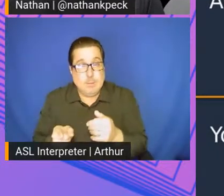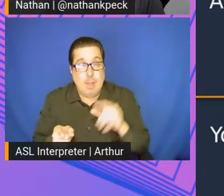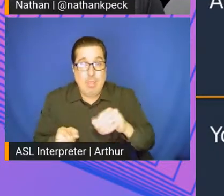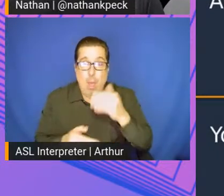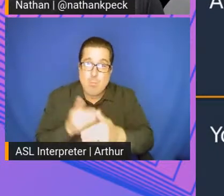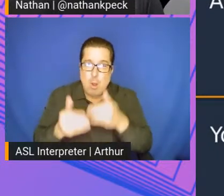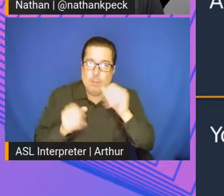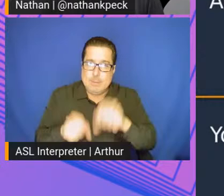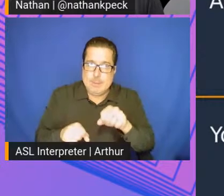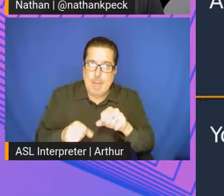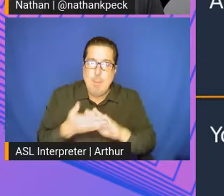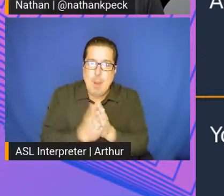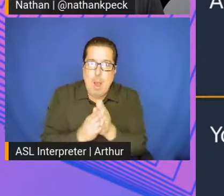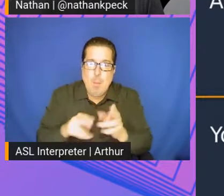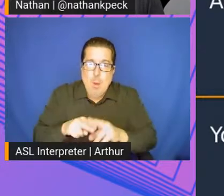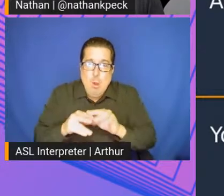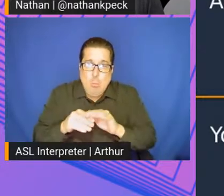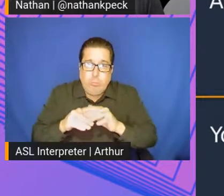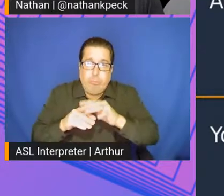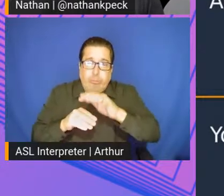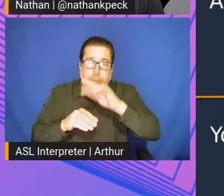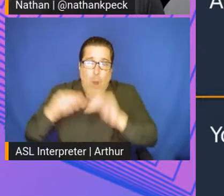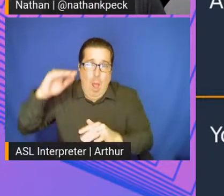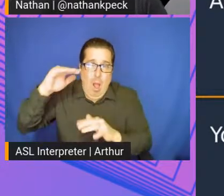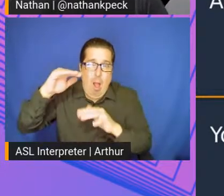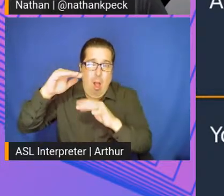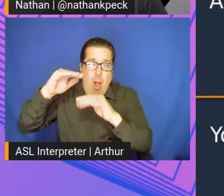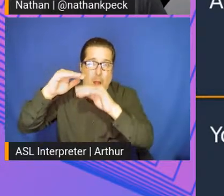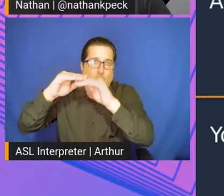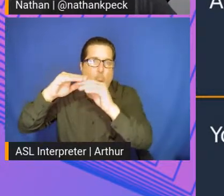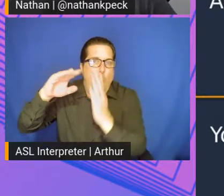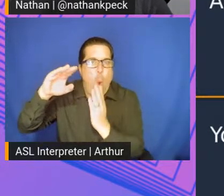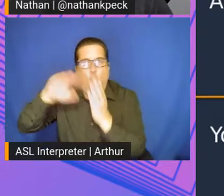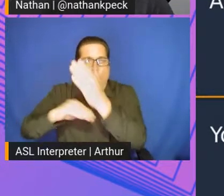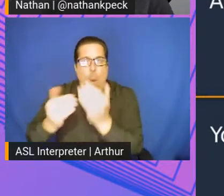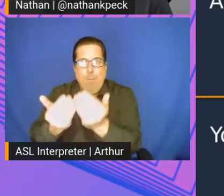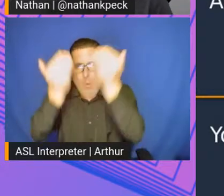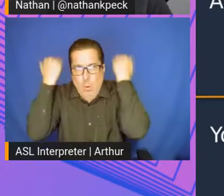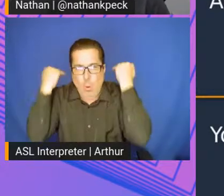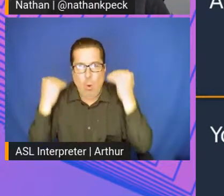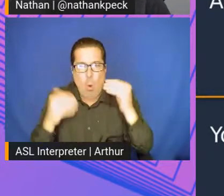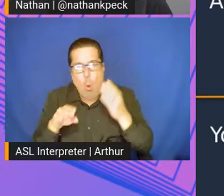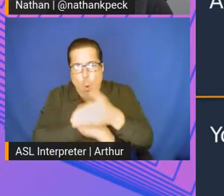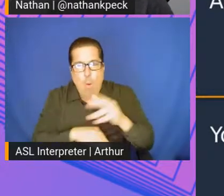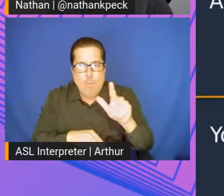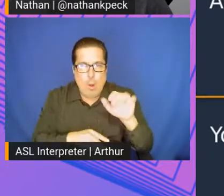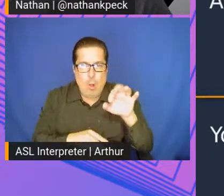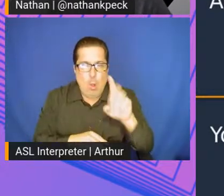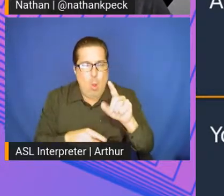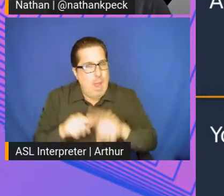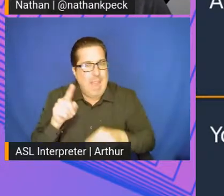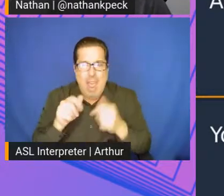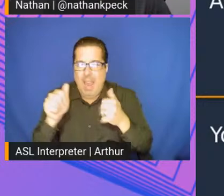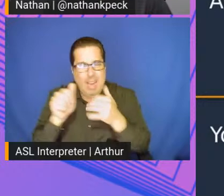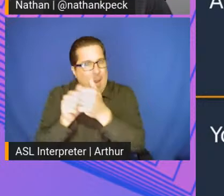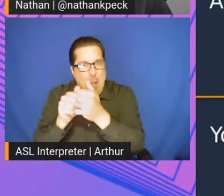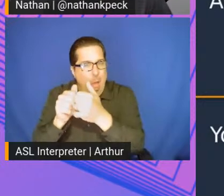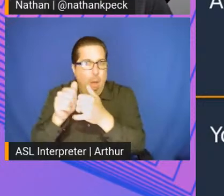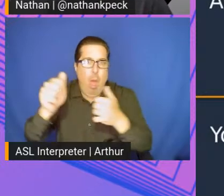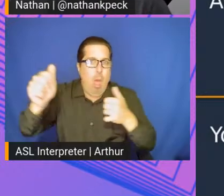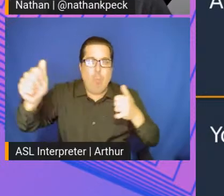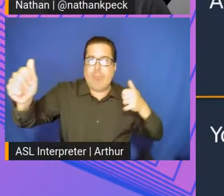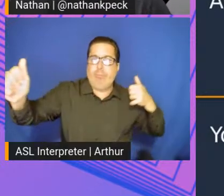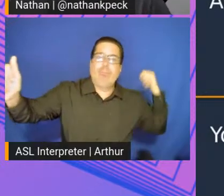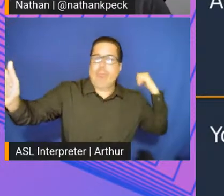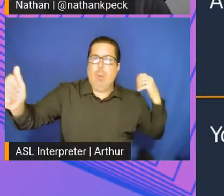can get overloaded and get stacked up with so much work to do that it can't keep up with it anymore. So we've built in the concept of a